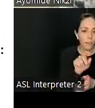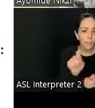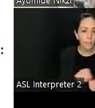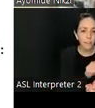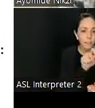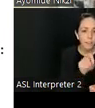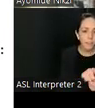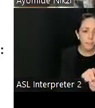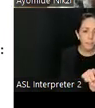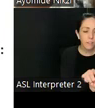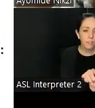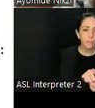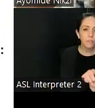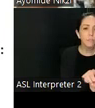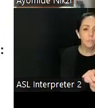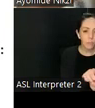organizational detail